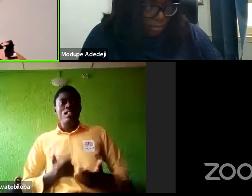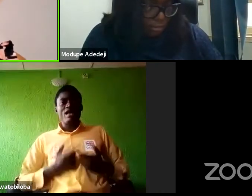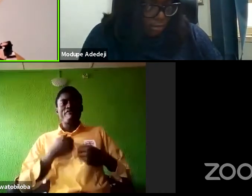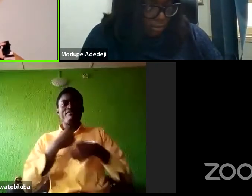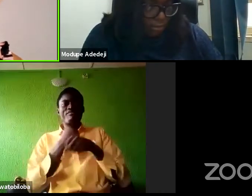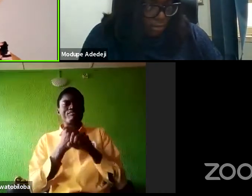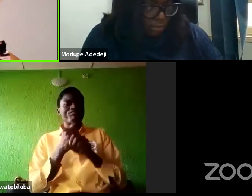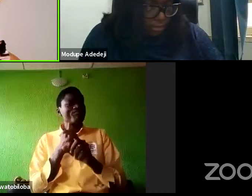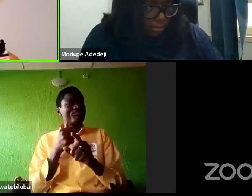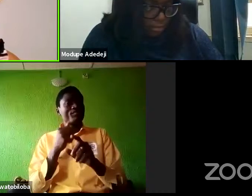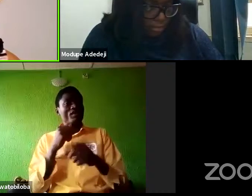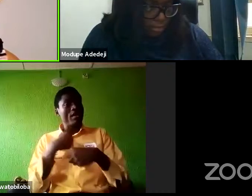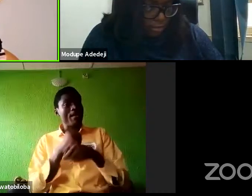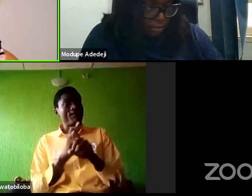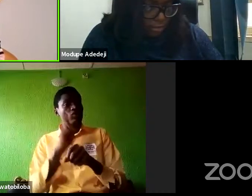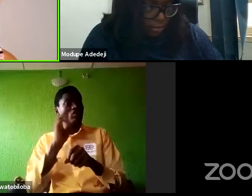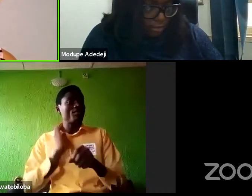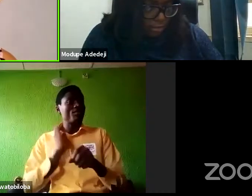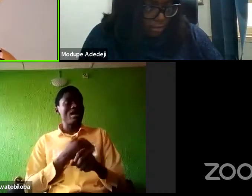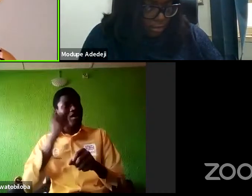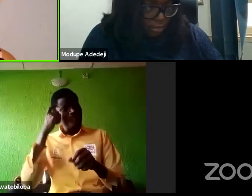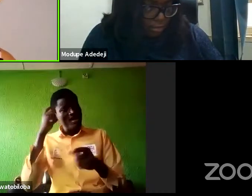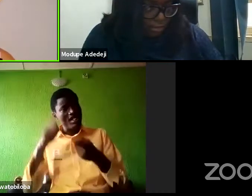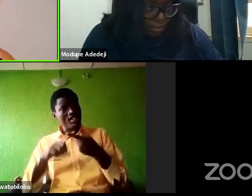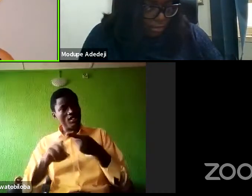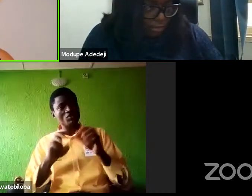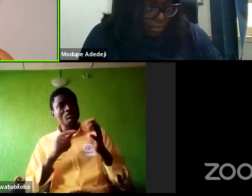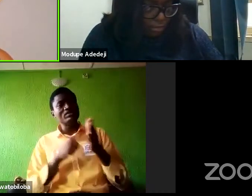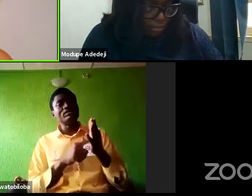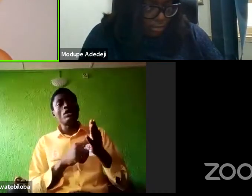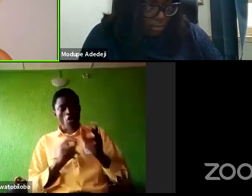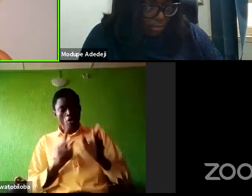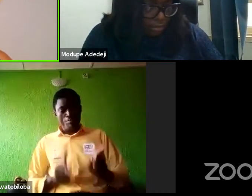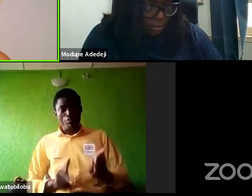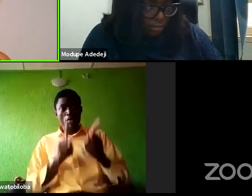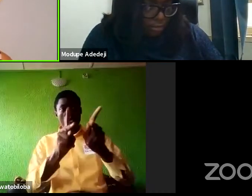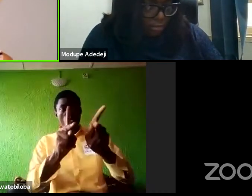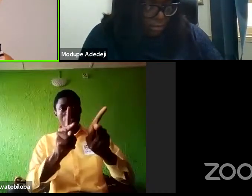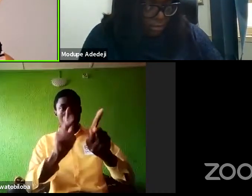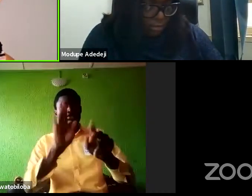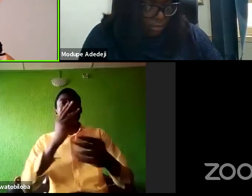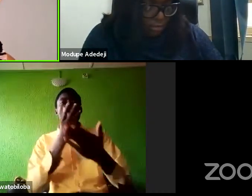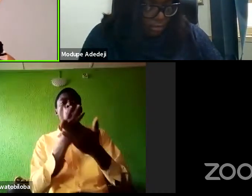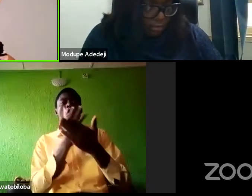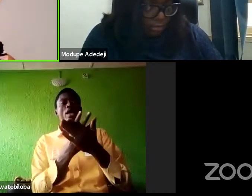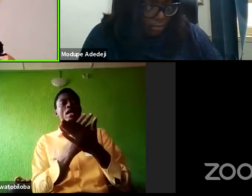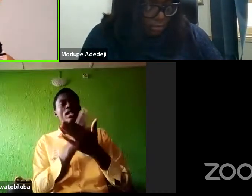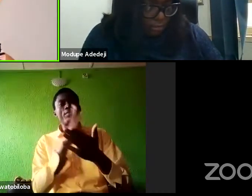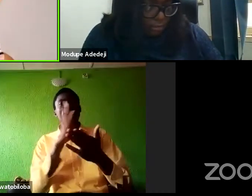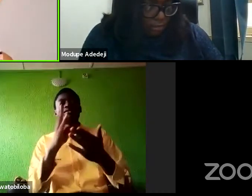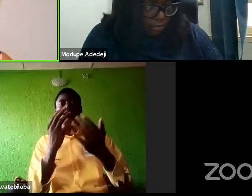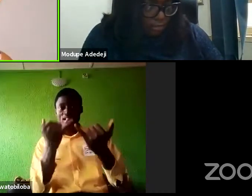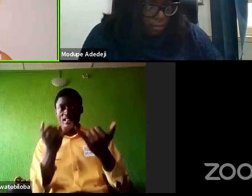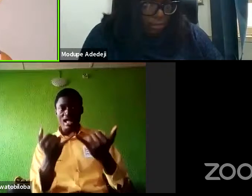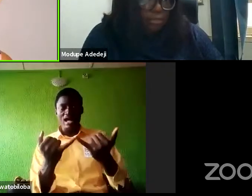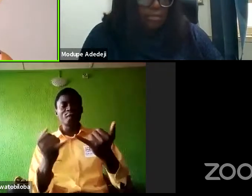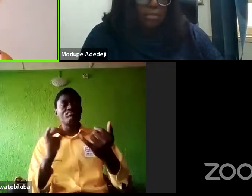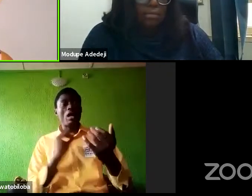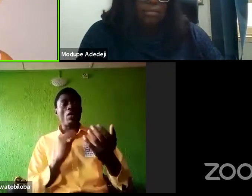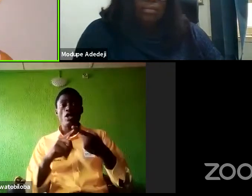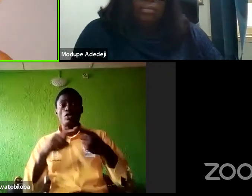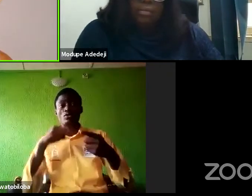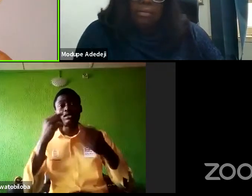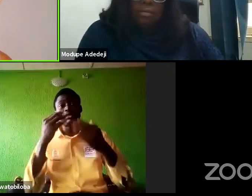gift you can give yourself, promote your well-being. So on this note, I want to say thank you to everybody. Thank you for the questions that you've